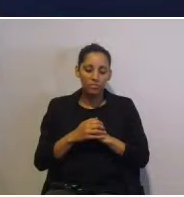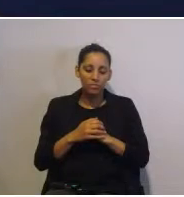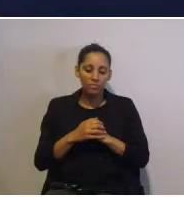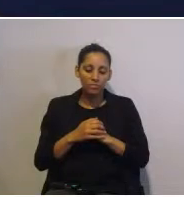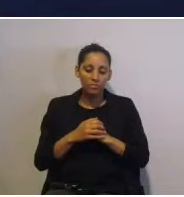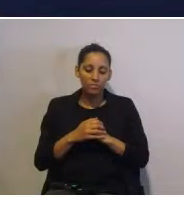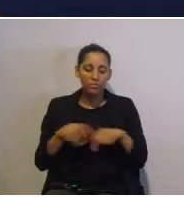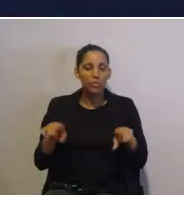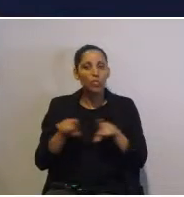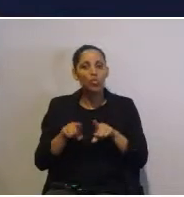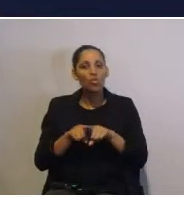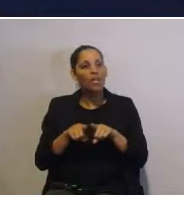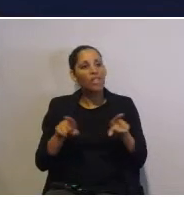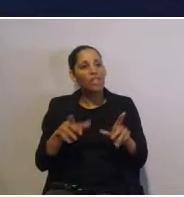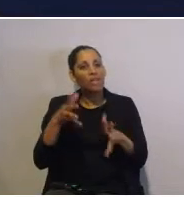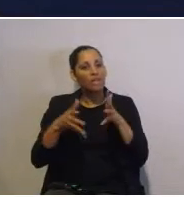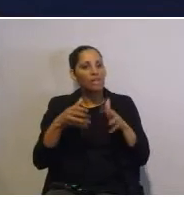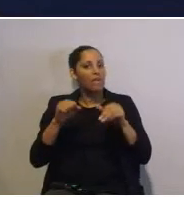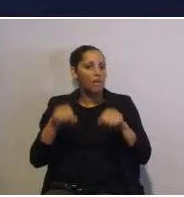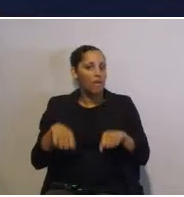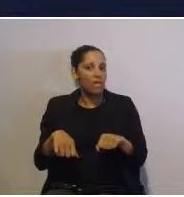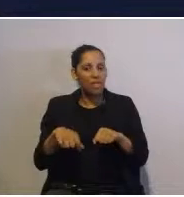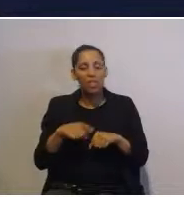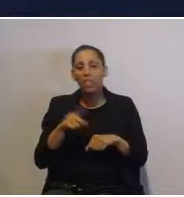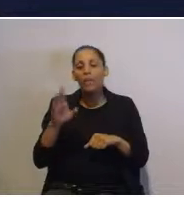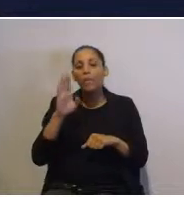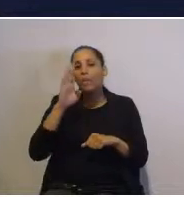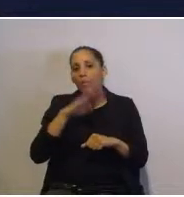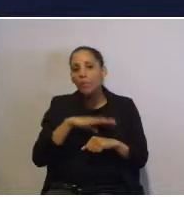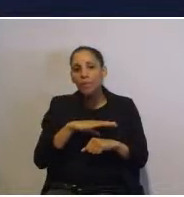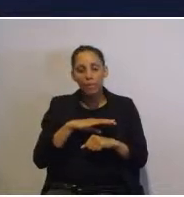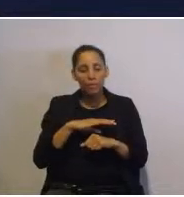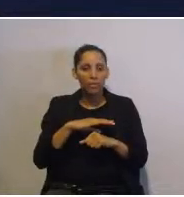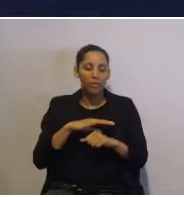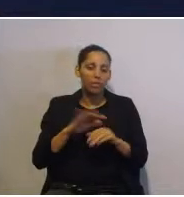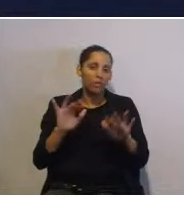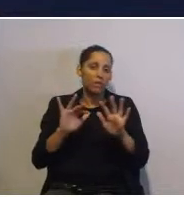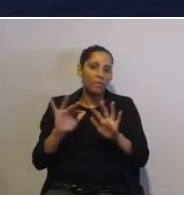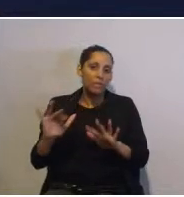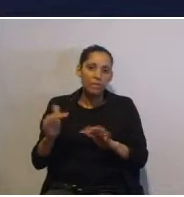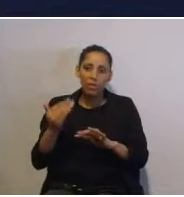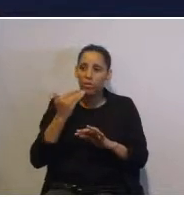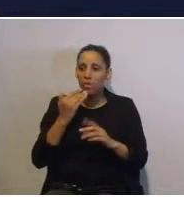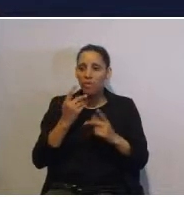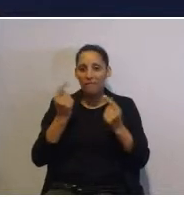what they can say is they don't have what the people who's got financial